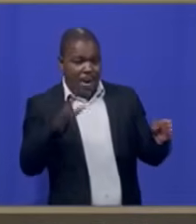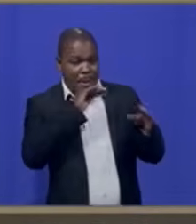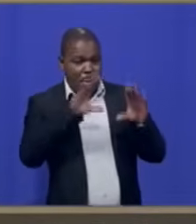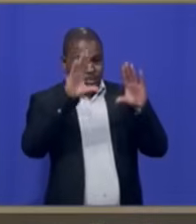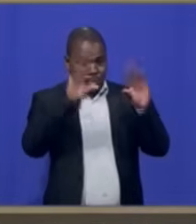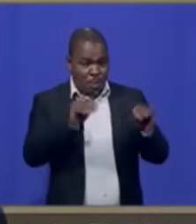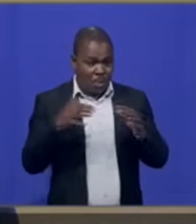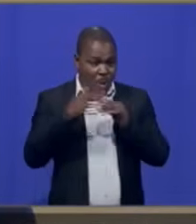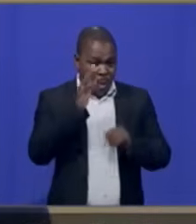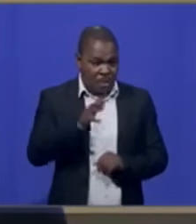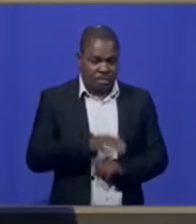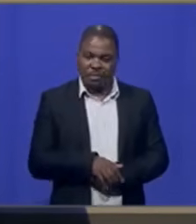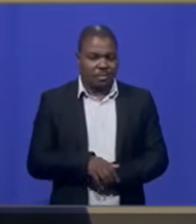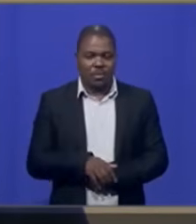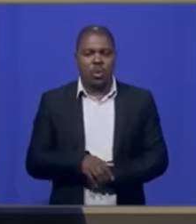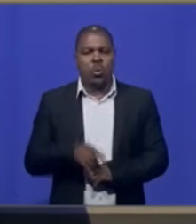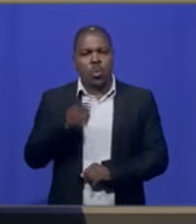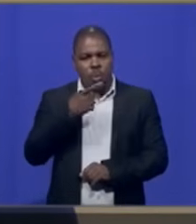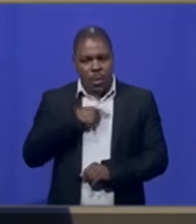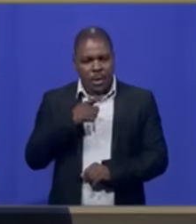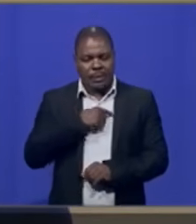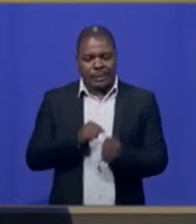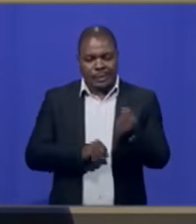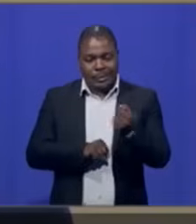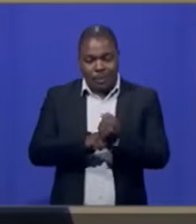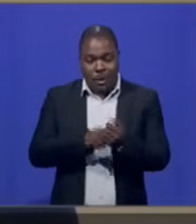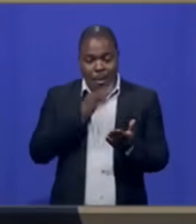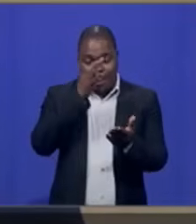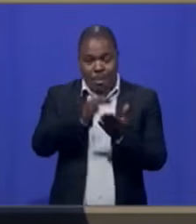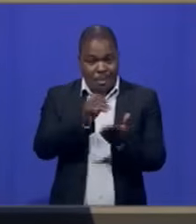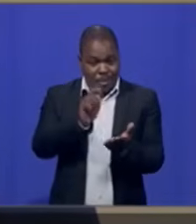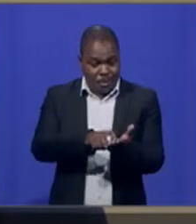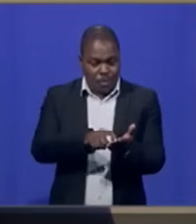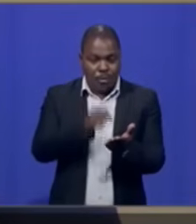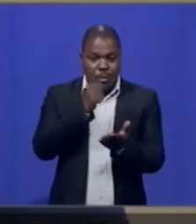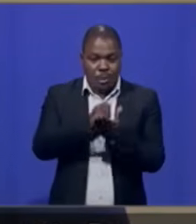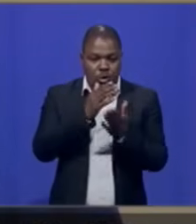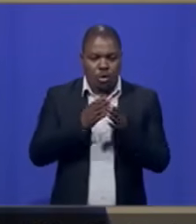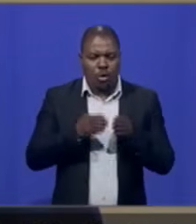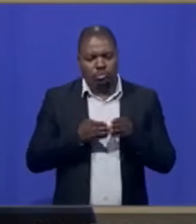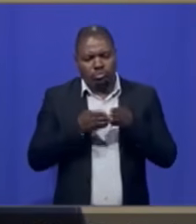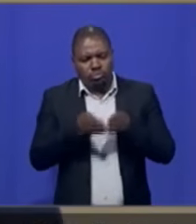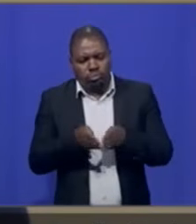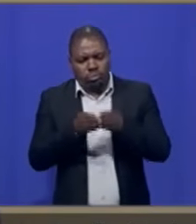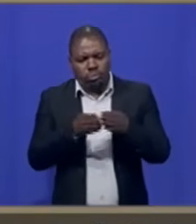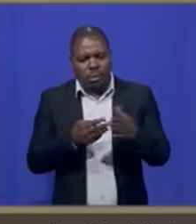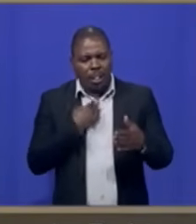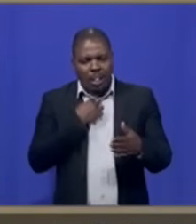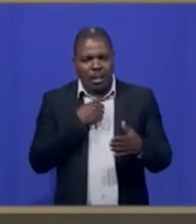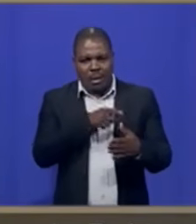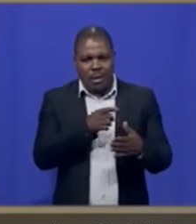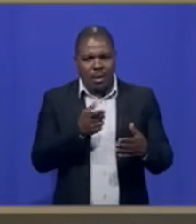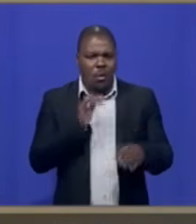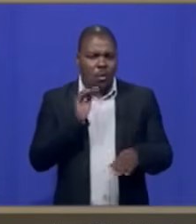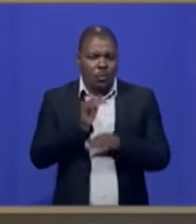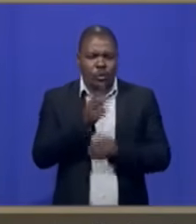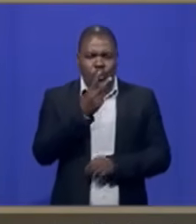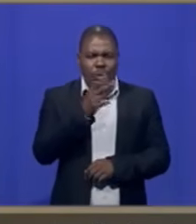are supporting and promoting their practical proposals to start moving the ships that are stranded in the Strait and the